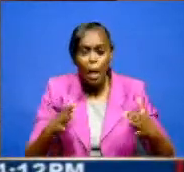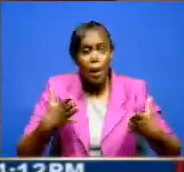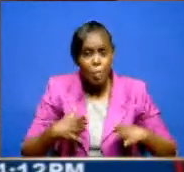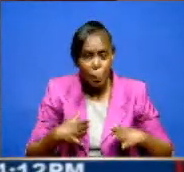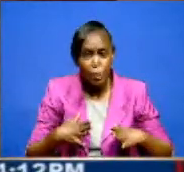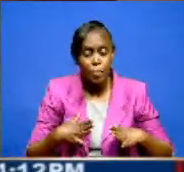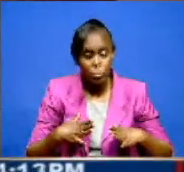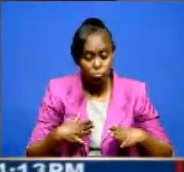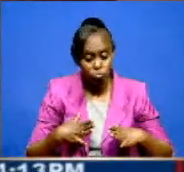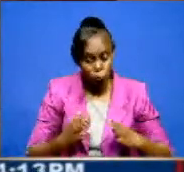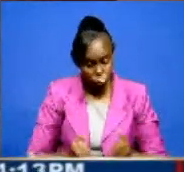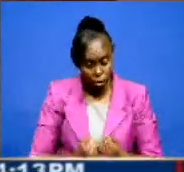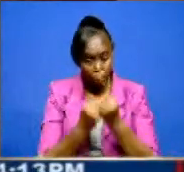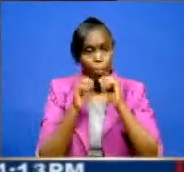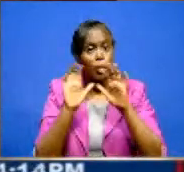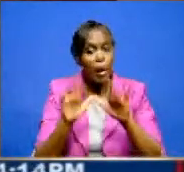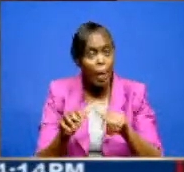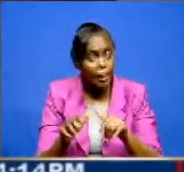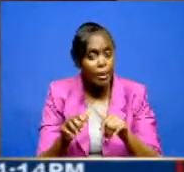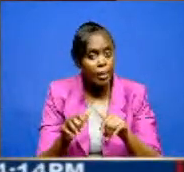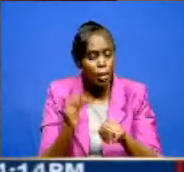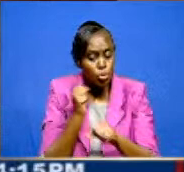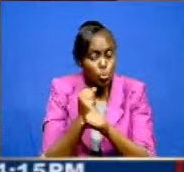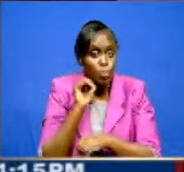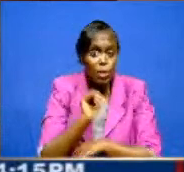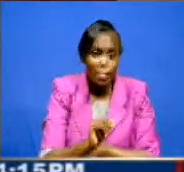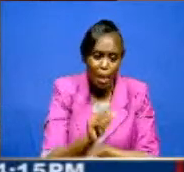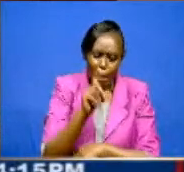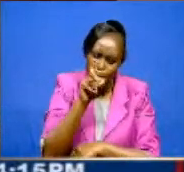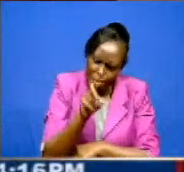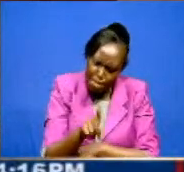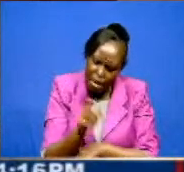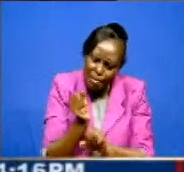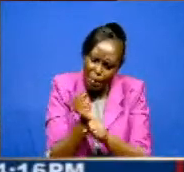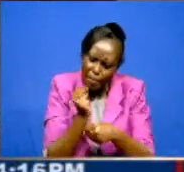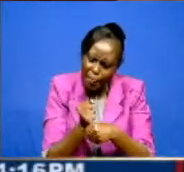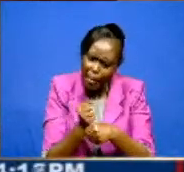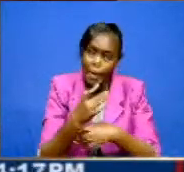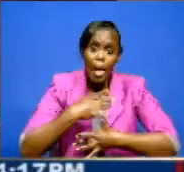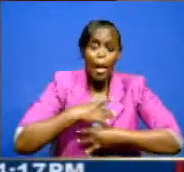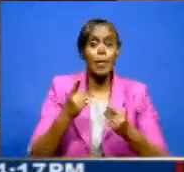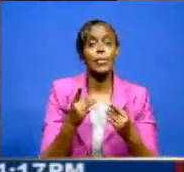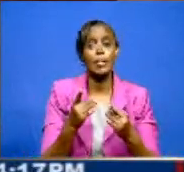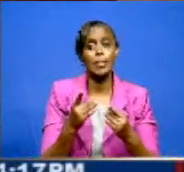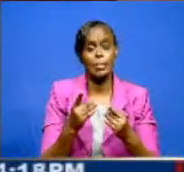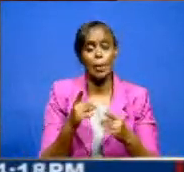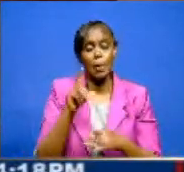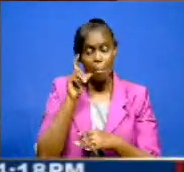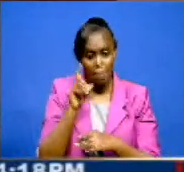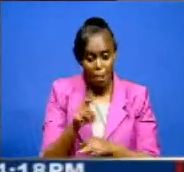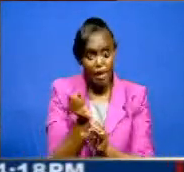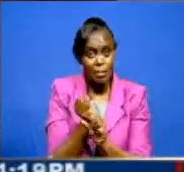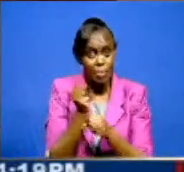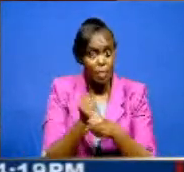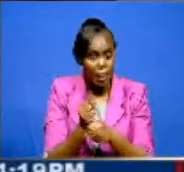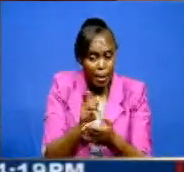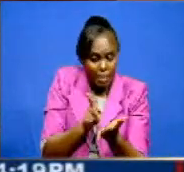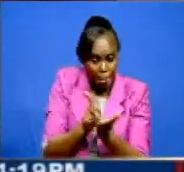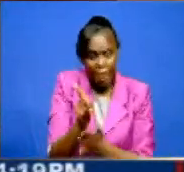to agriculture. But for us to do that, we must make it interesting and we must make it